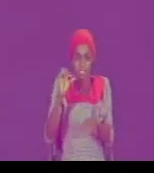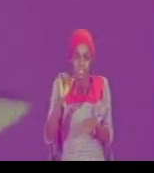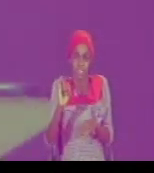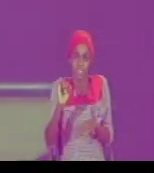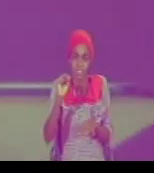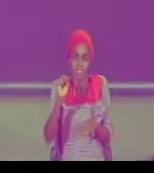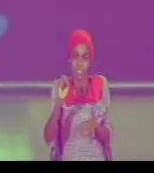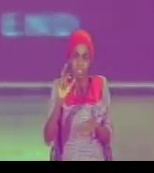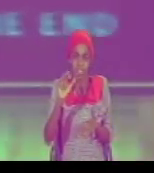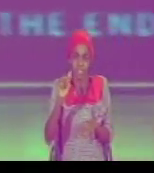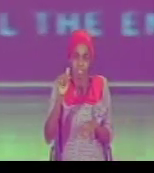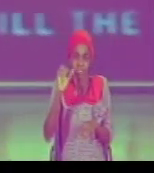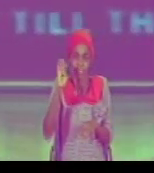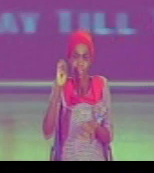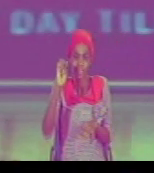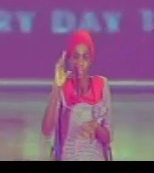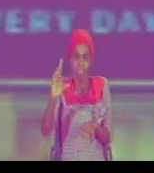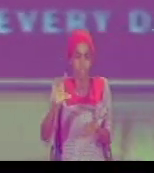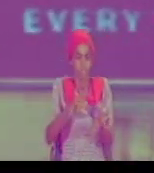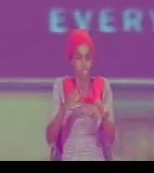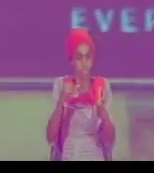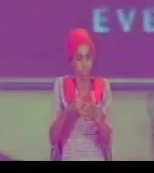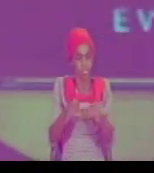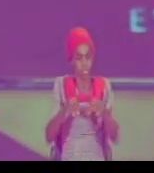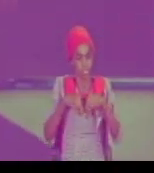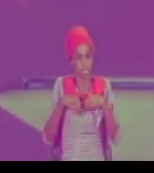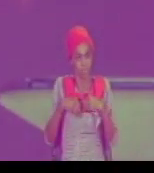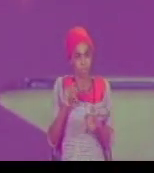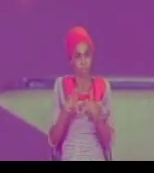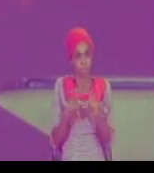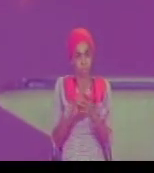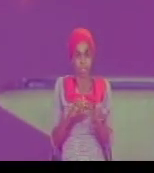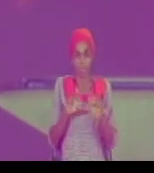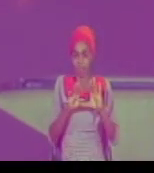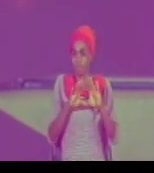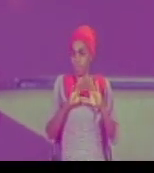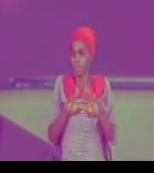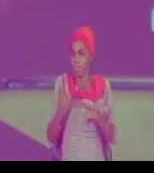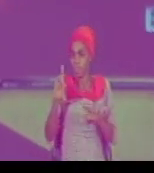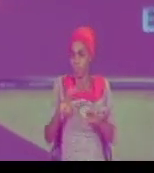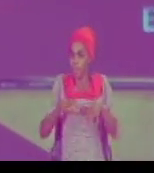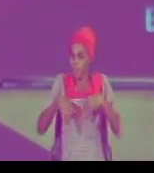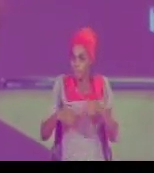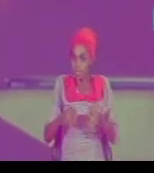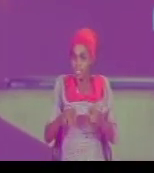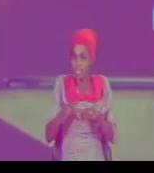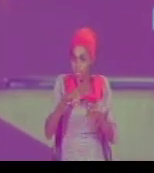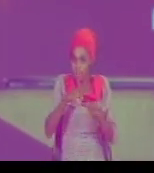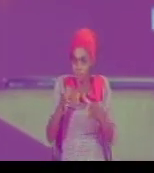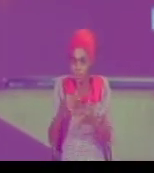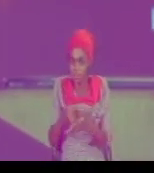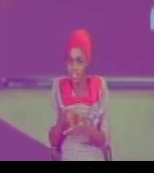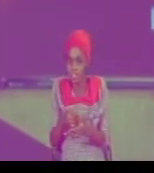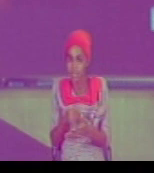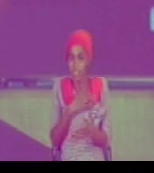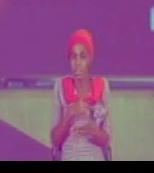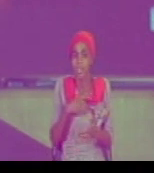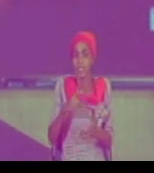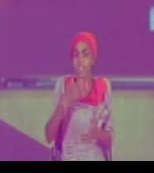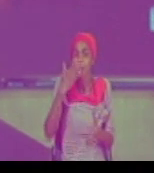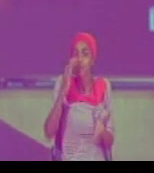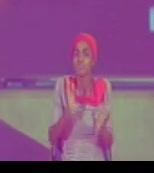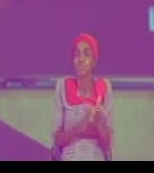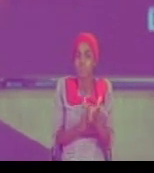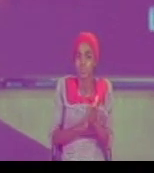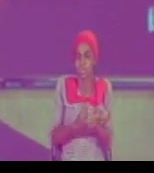that feared the Lord, and they're not just ministering to the flesh, how did they do it? And it says, you praise the Lord